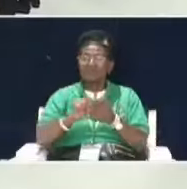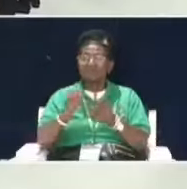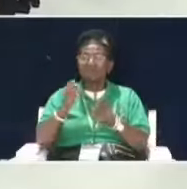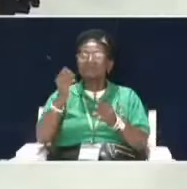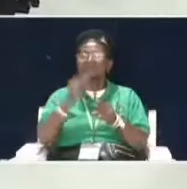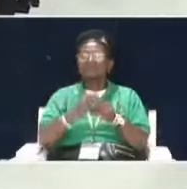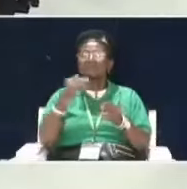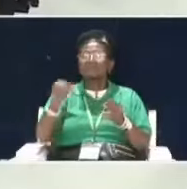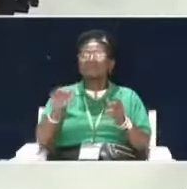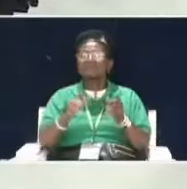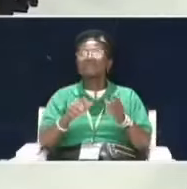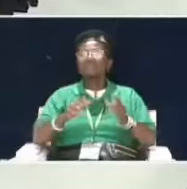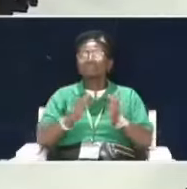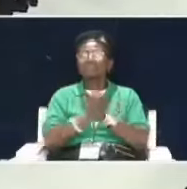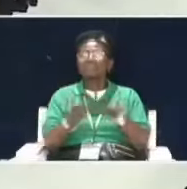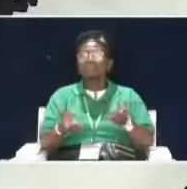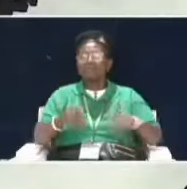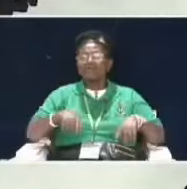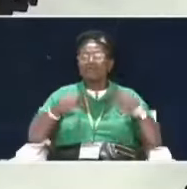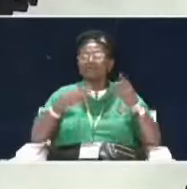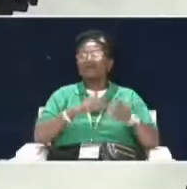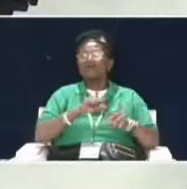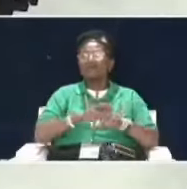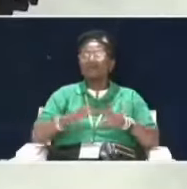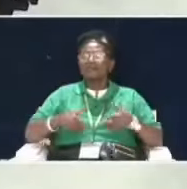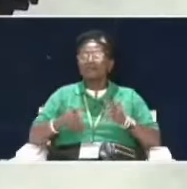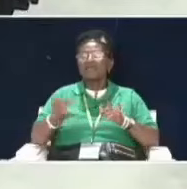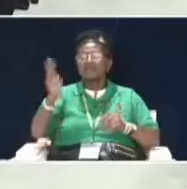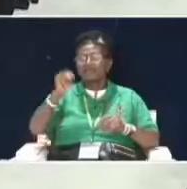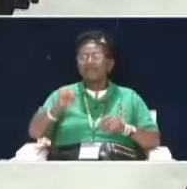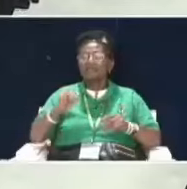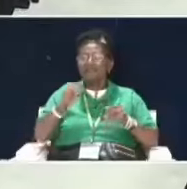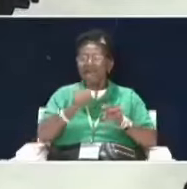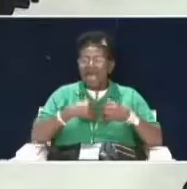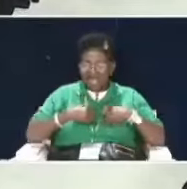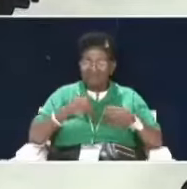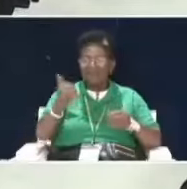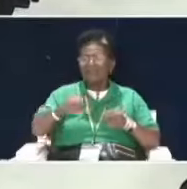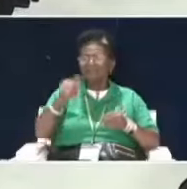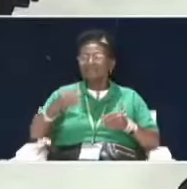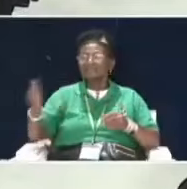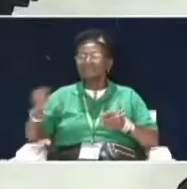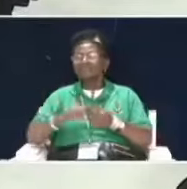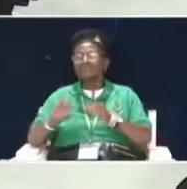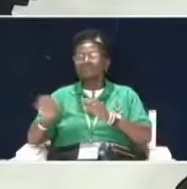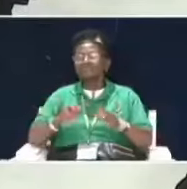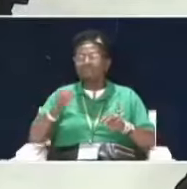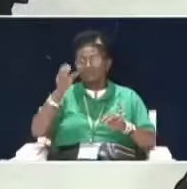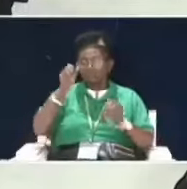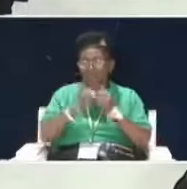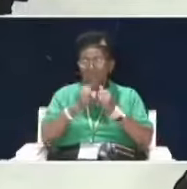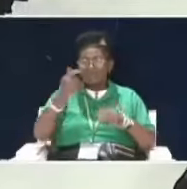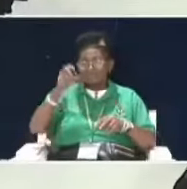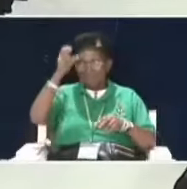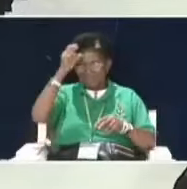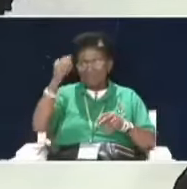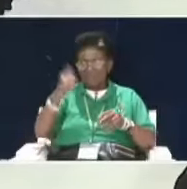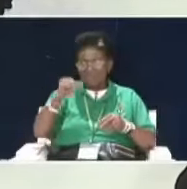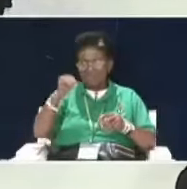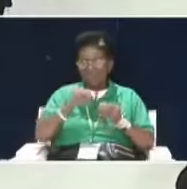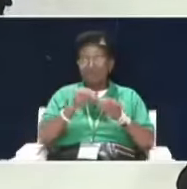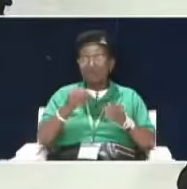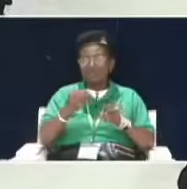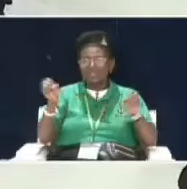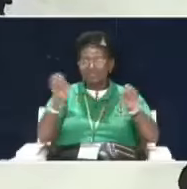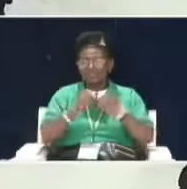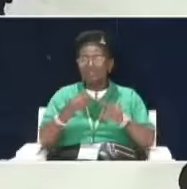book of life. And don't let them have anything to do with the devil anymore. Even from now on, when